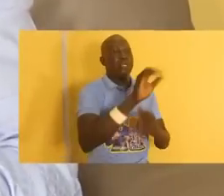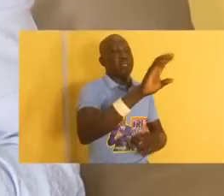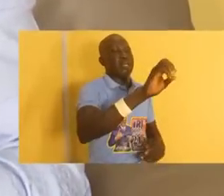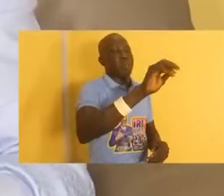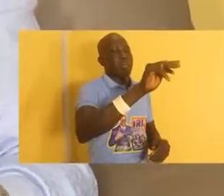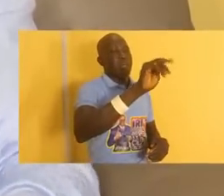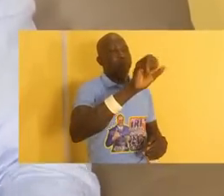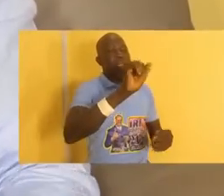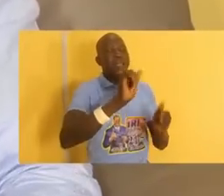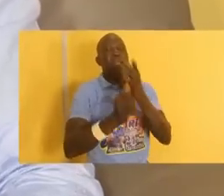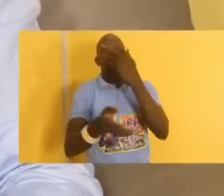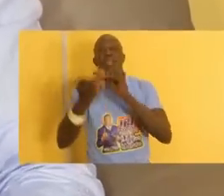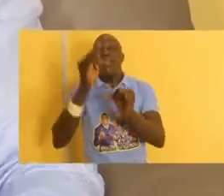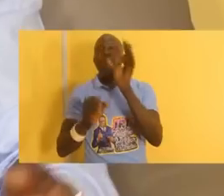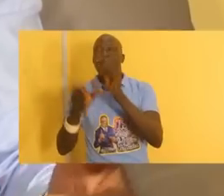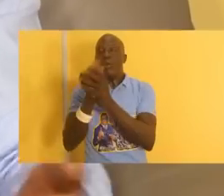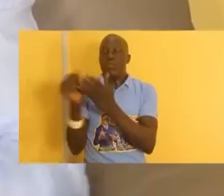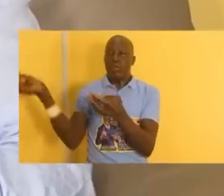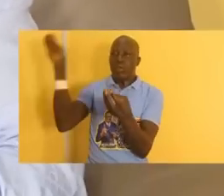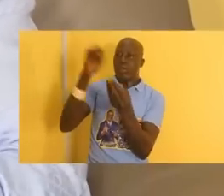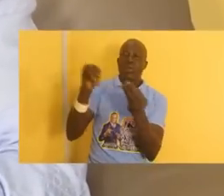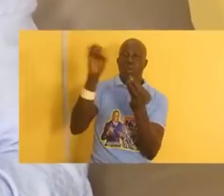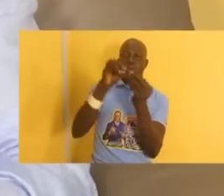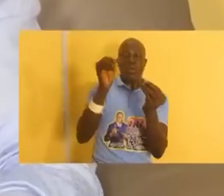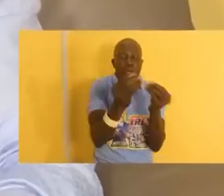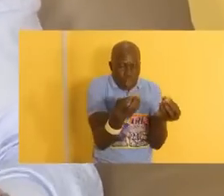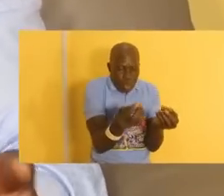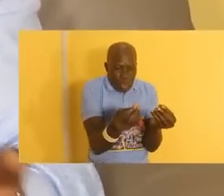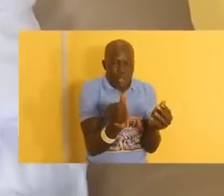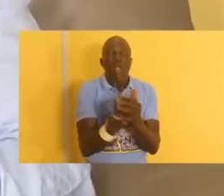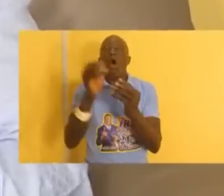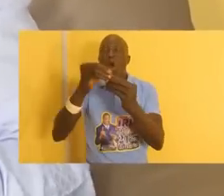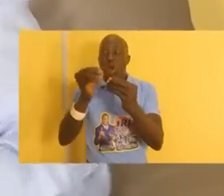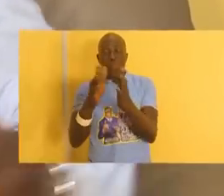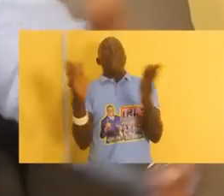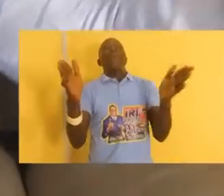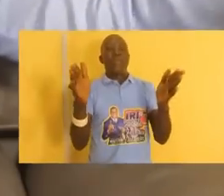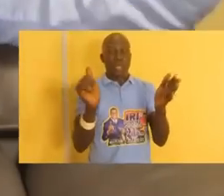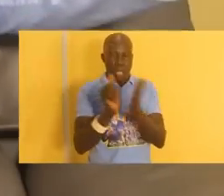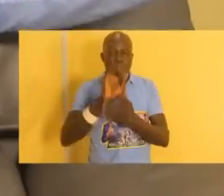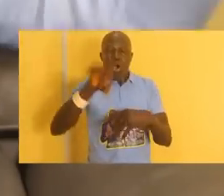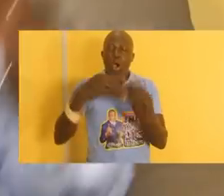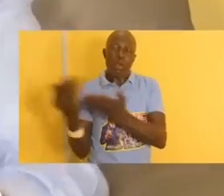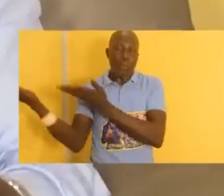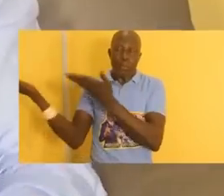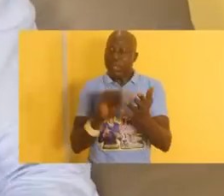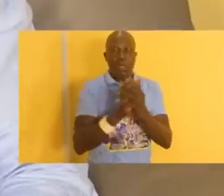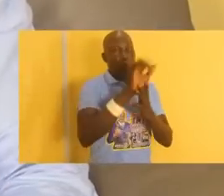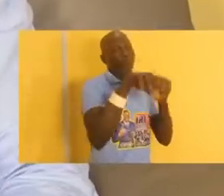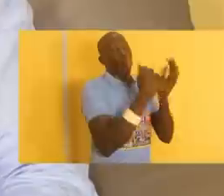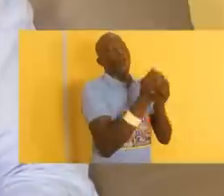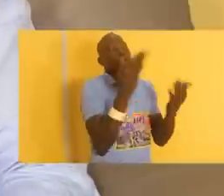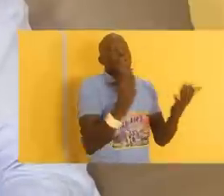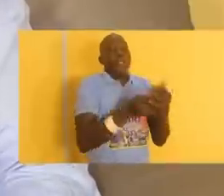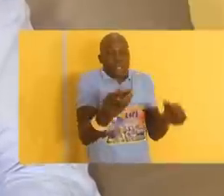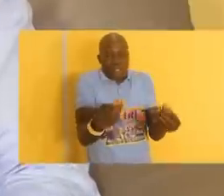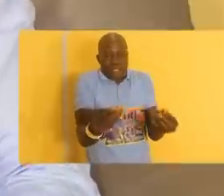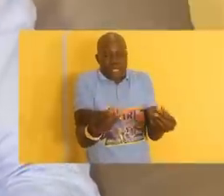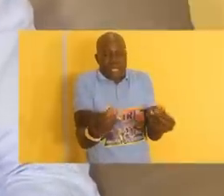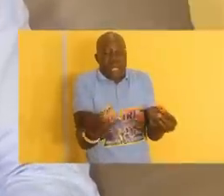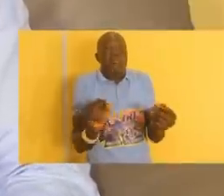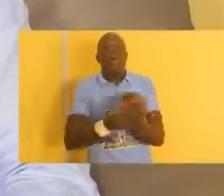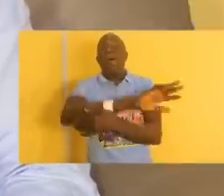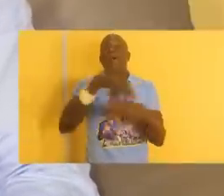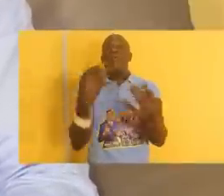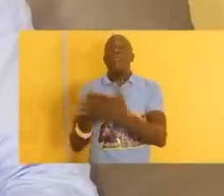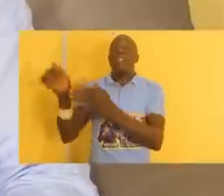buy a bag of cement. Anybody contribute, the one that can contribute a little. I've not told me. All the anybody can buy a tipper. The one can build. Any